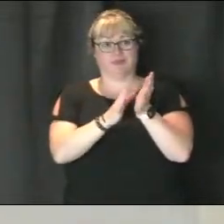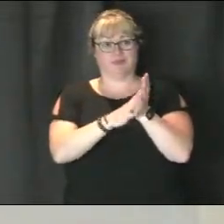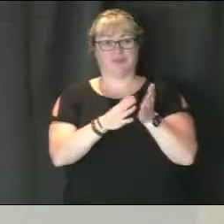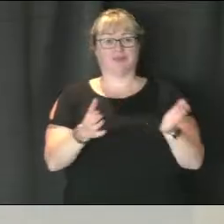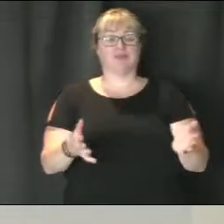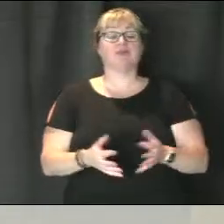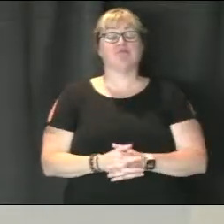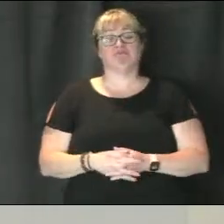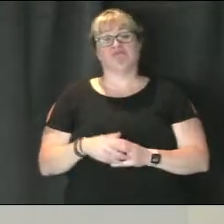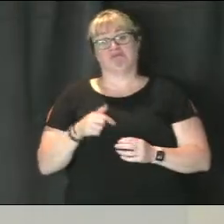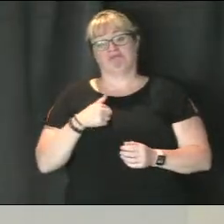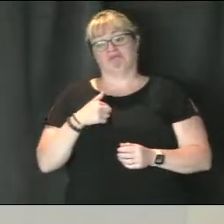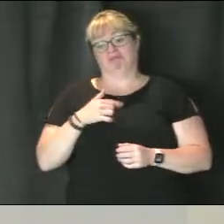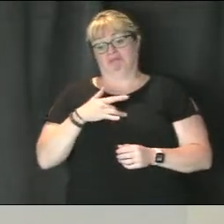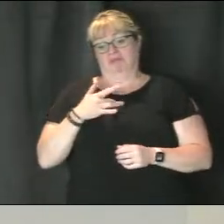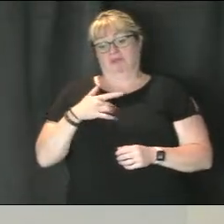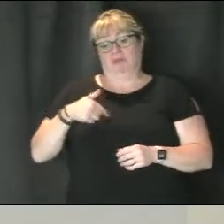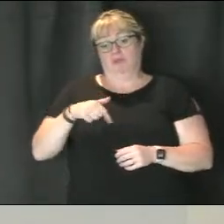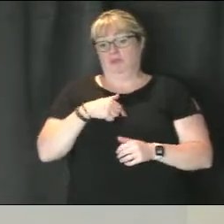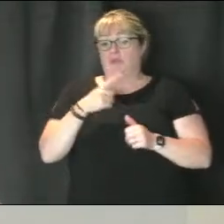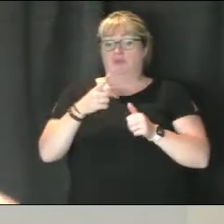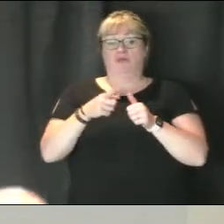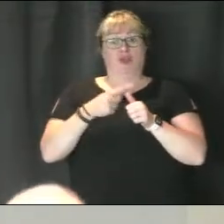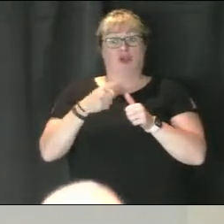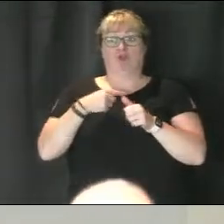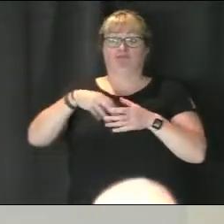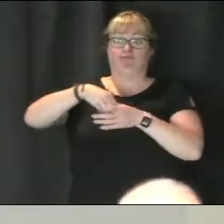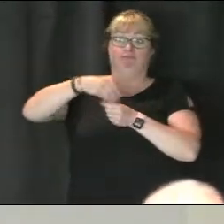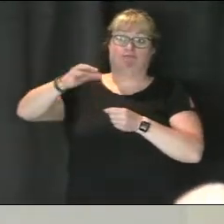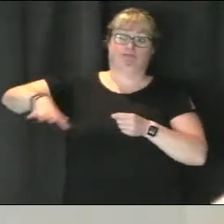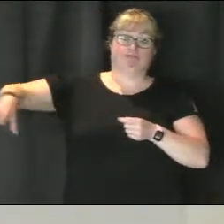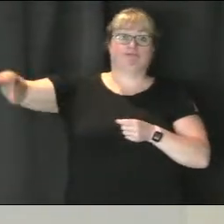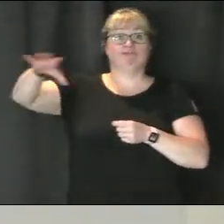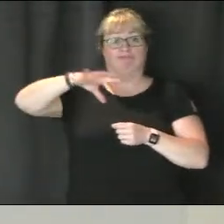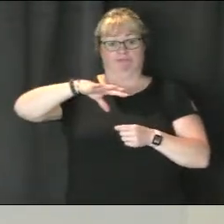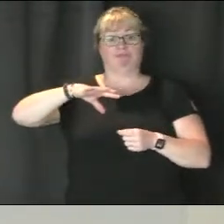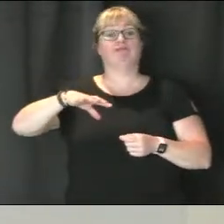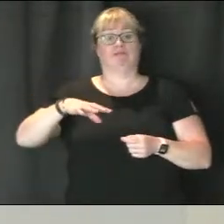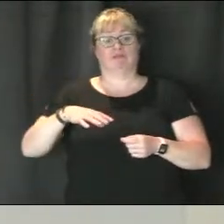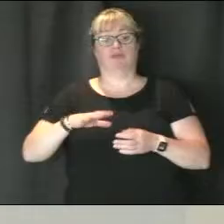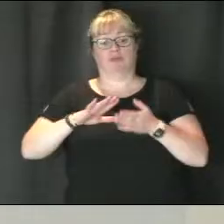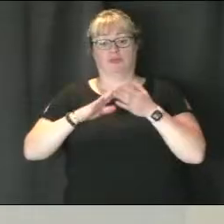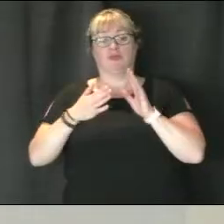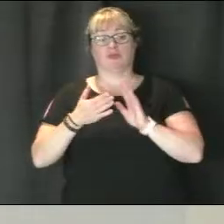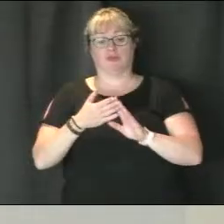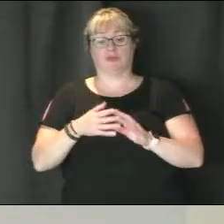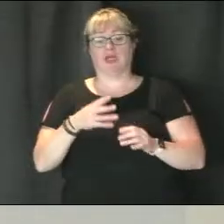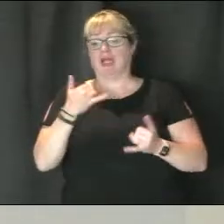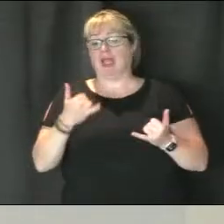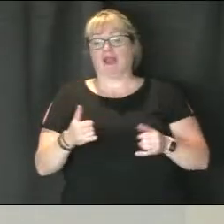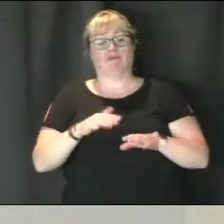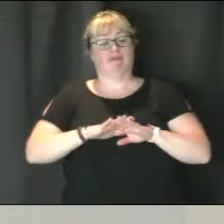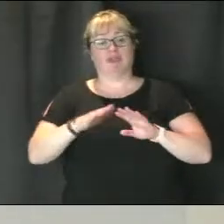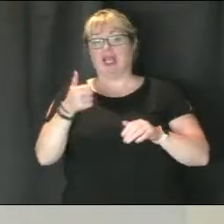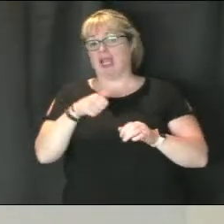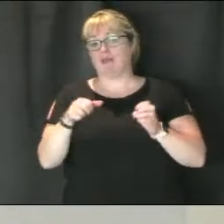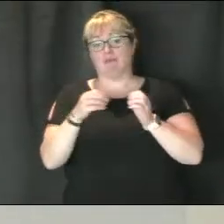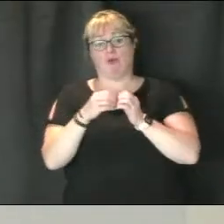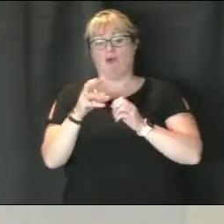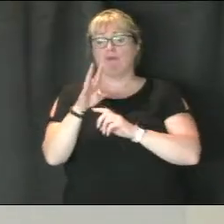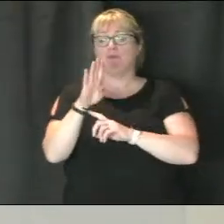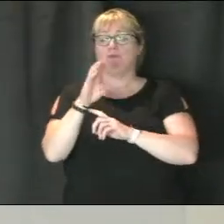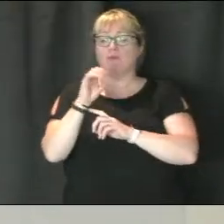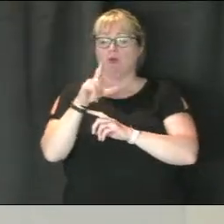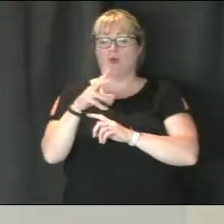And I think we were one of the first rural communities to come off the boil order. So, I mean, that was an accomplishment. I think I heard the other day on the news